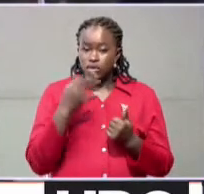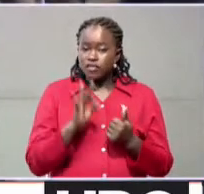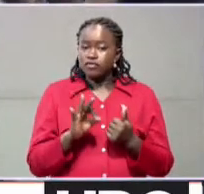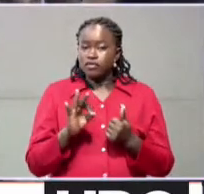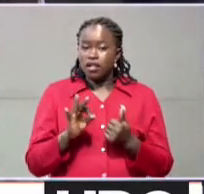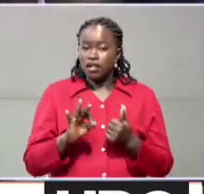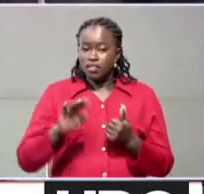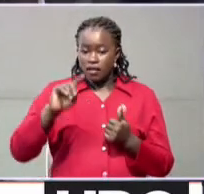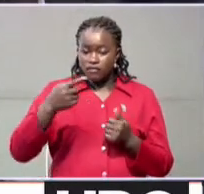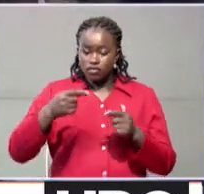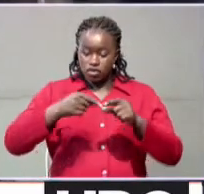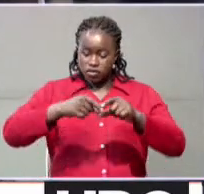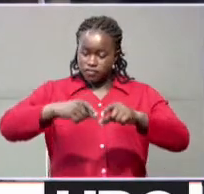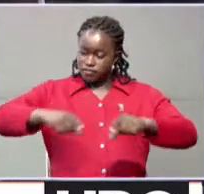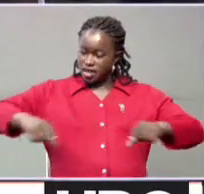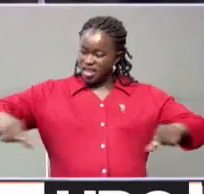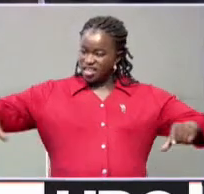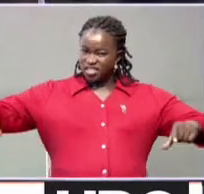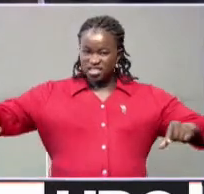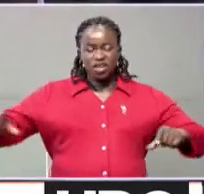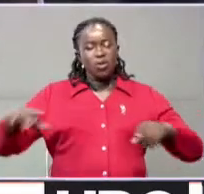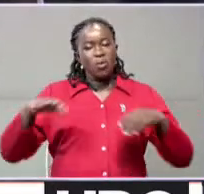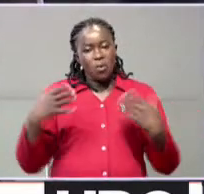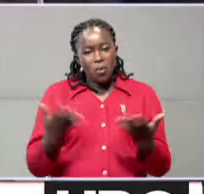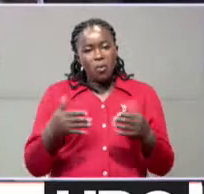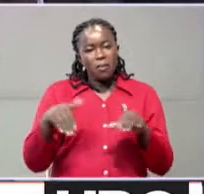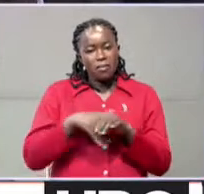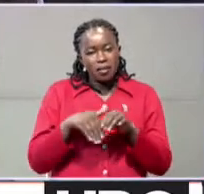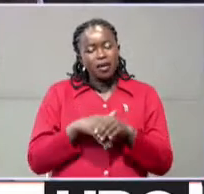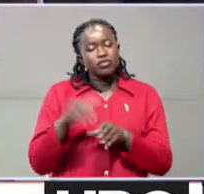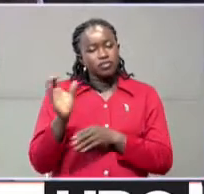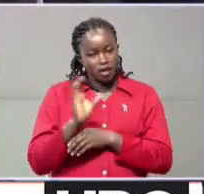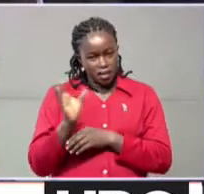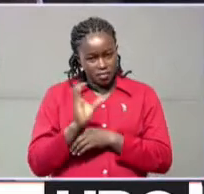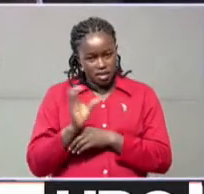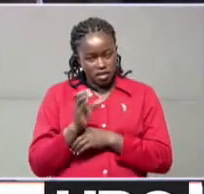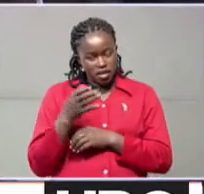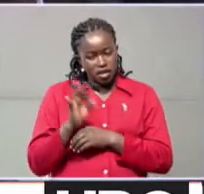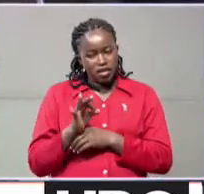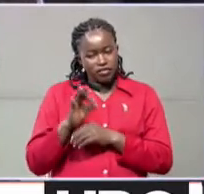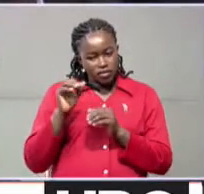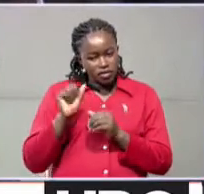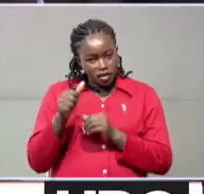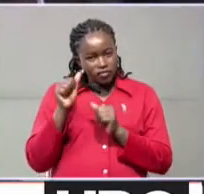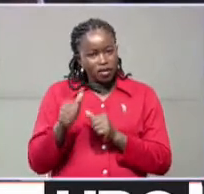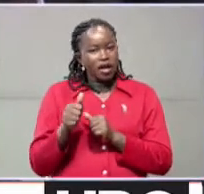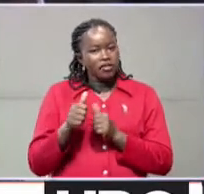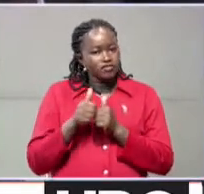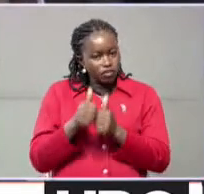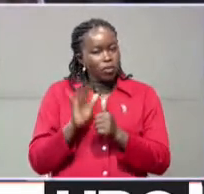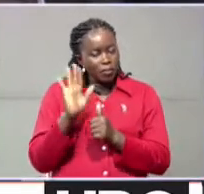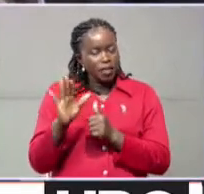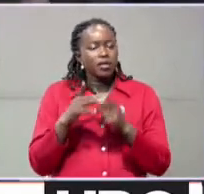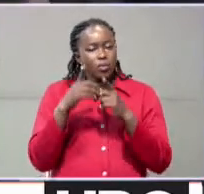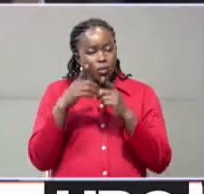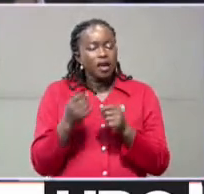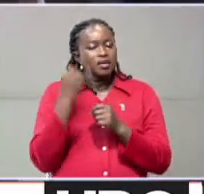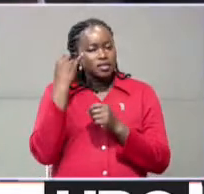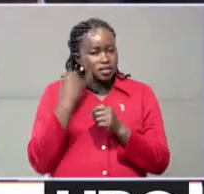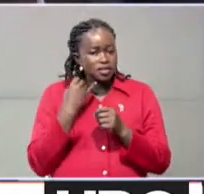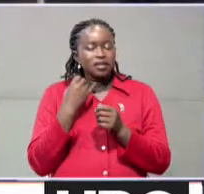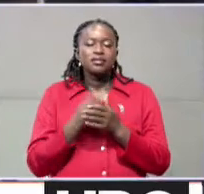front ventures or members of the cabinet took your words seriously would have